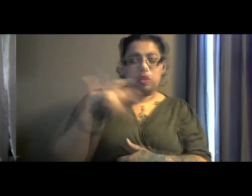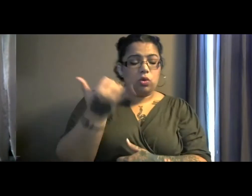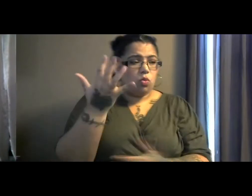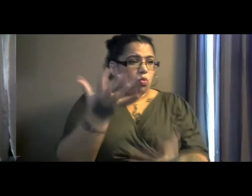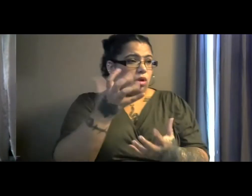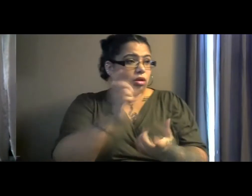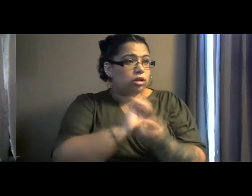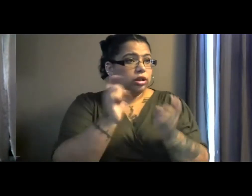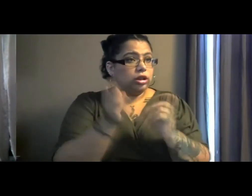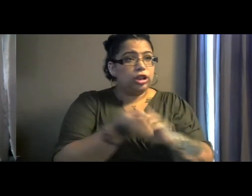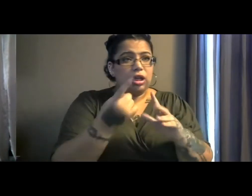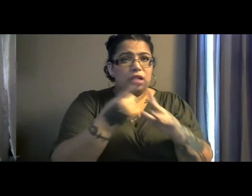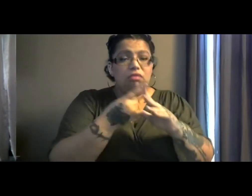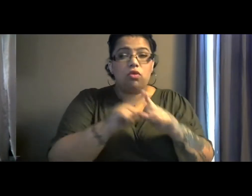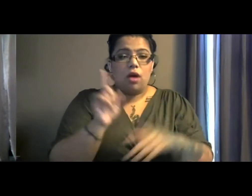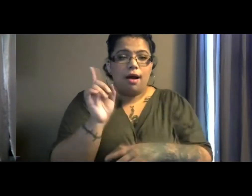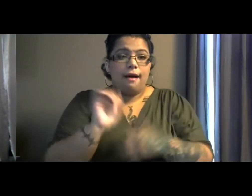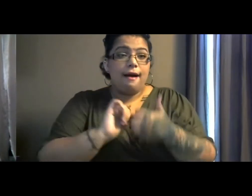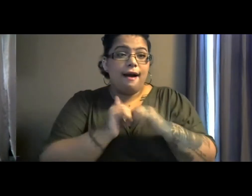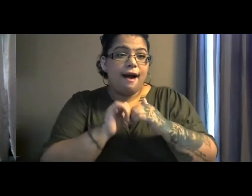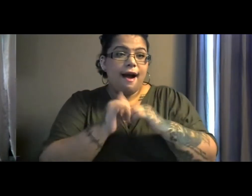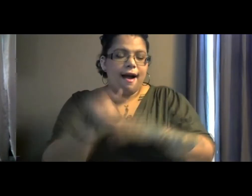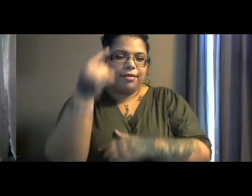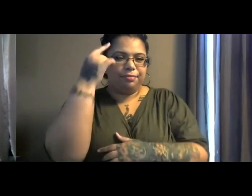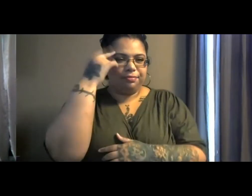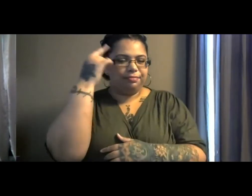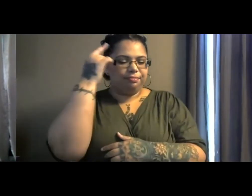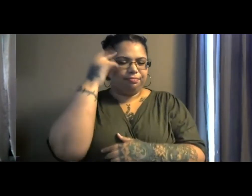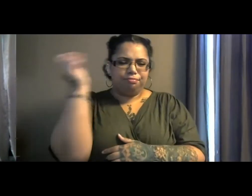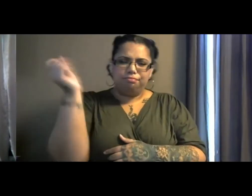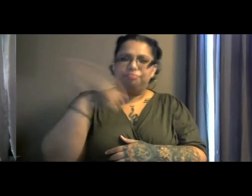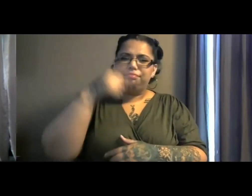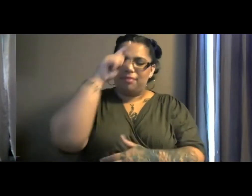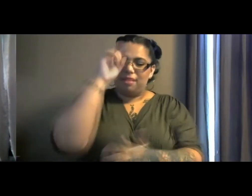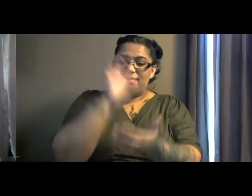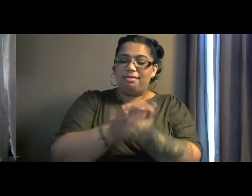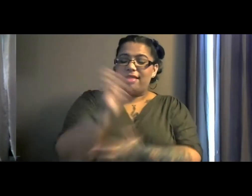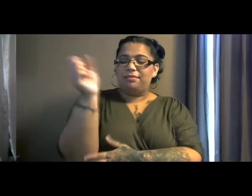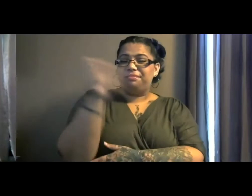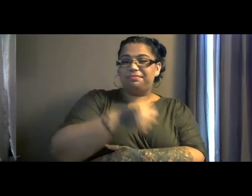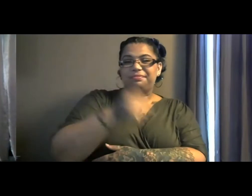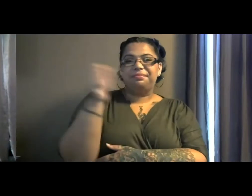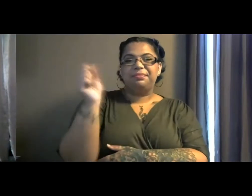your mind. You better believe it.